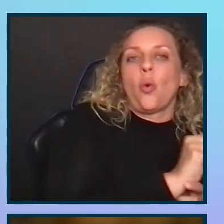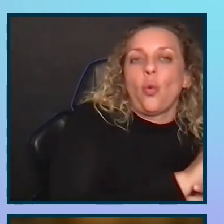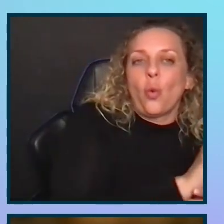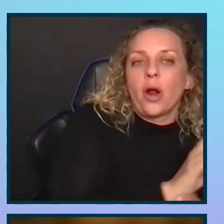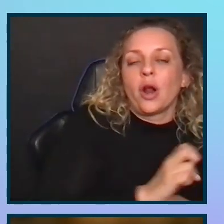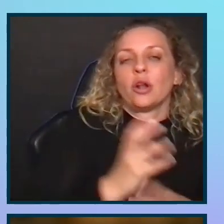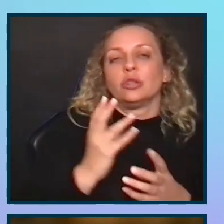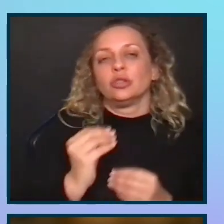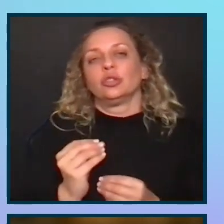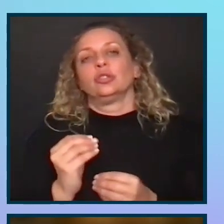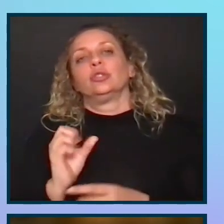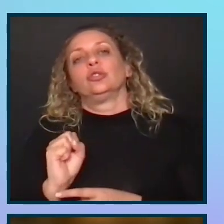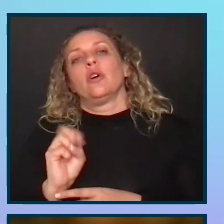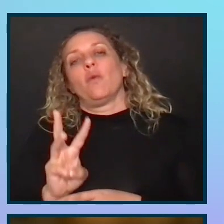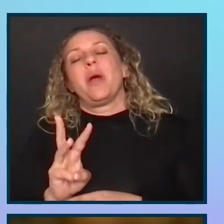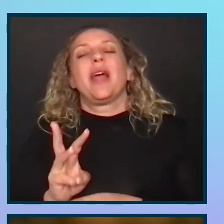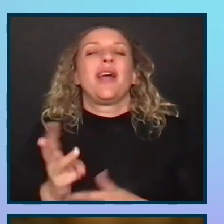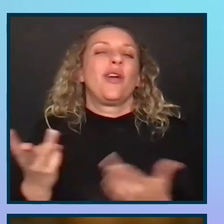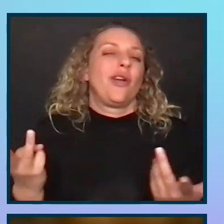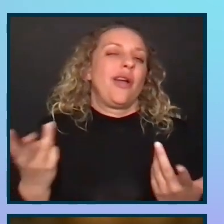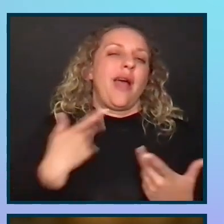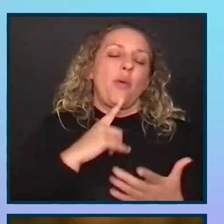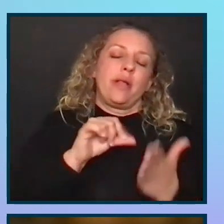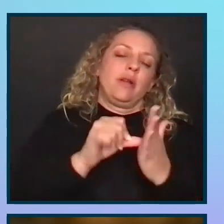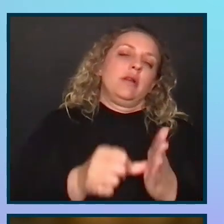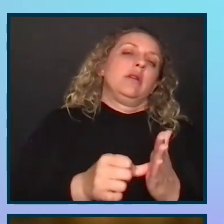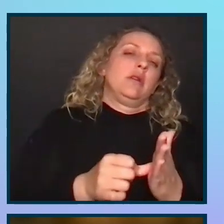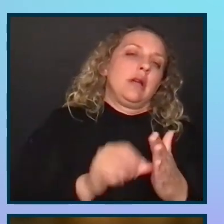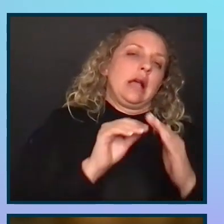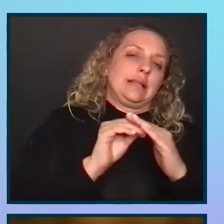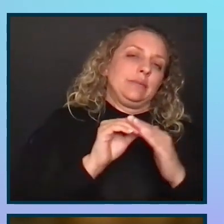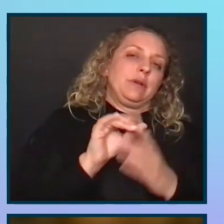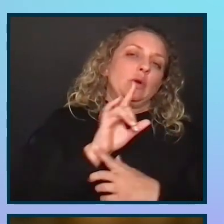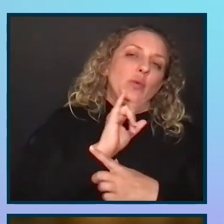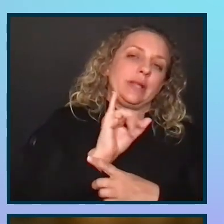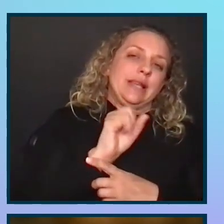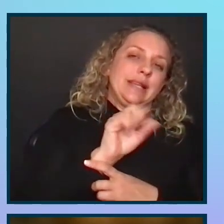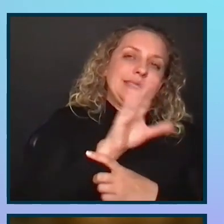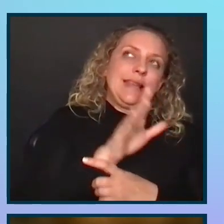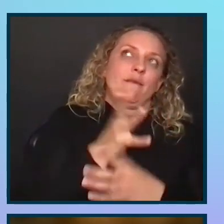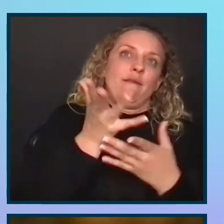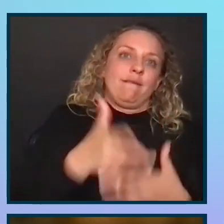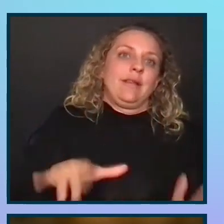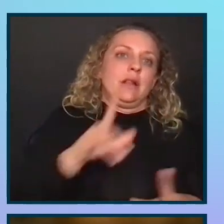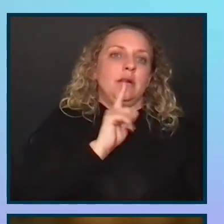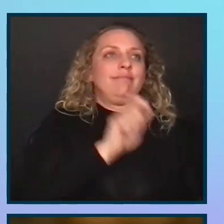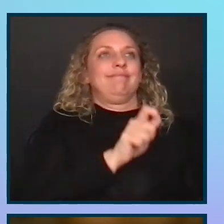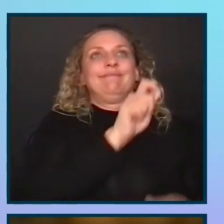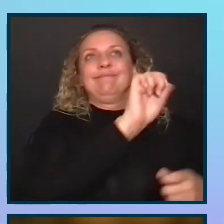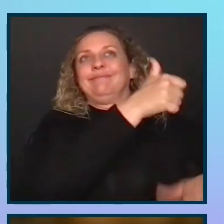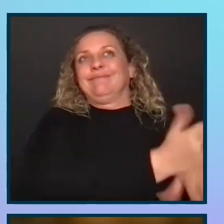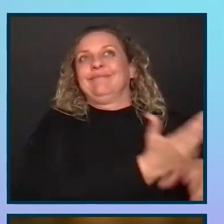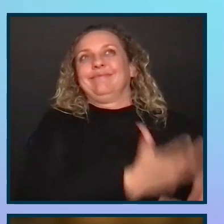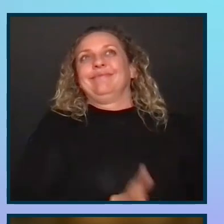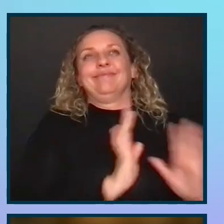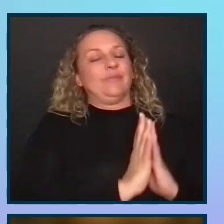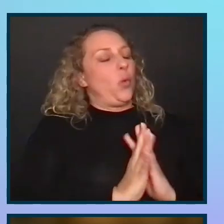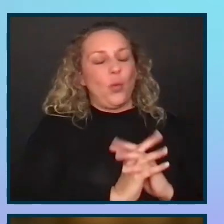idea here that I really want to convey is that accessibility really is never done. And so there's